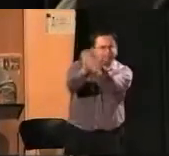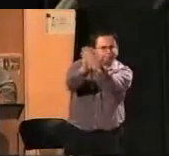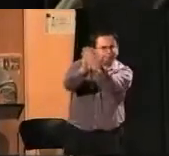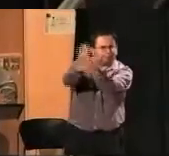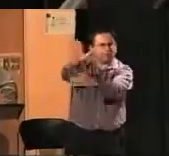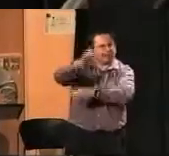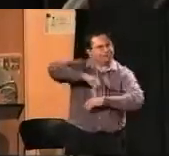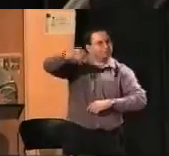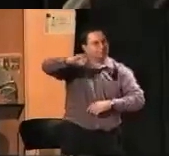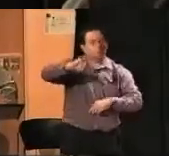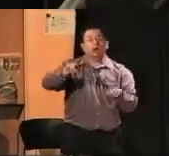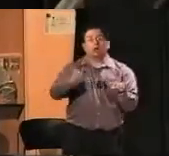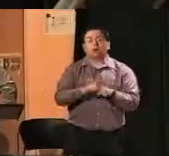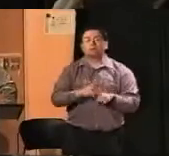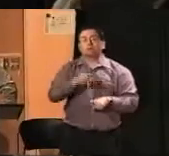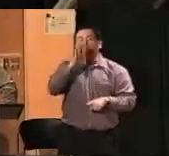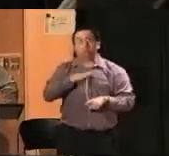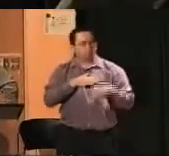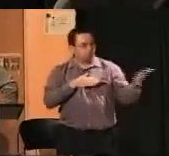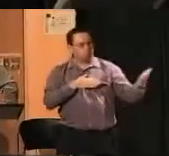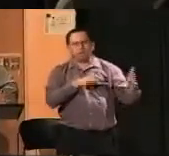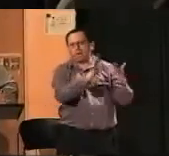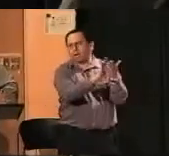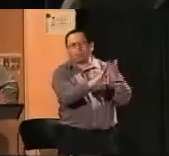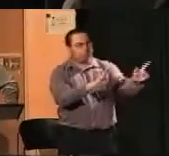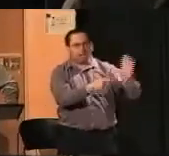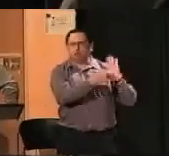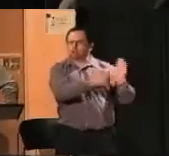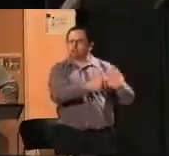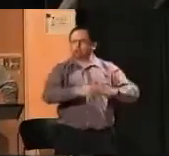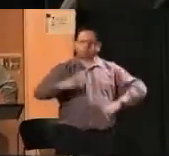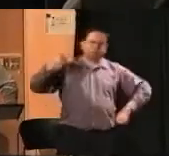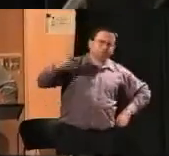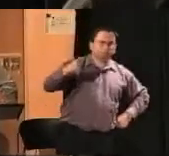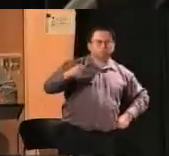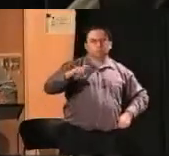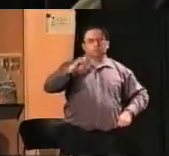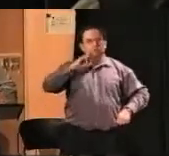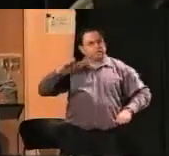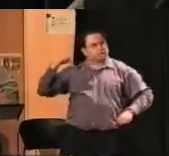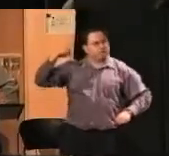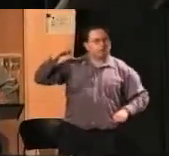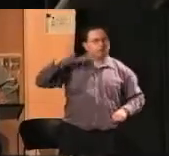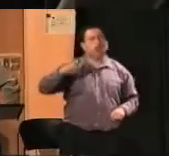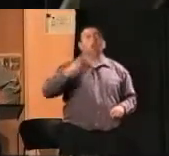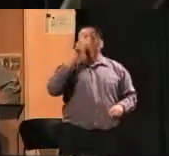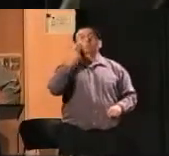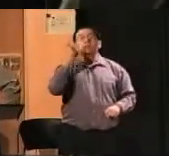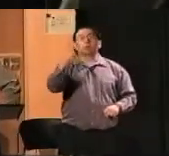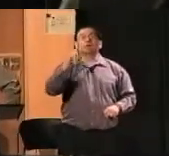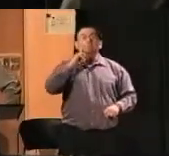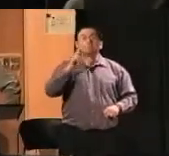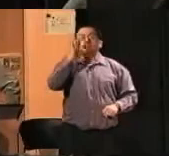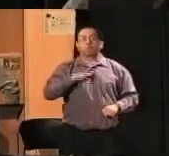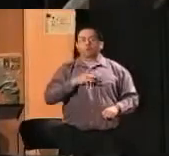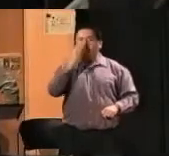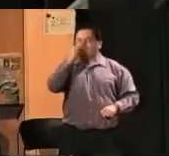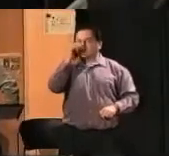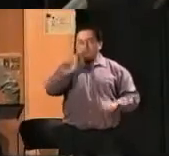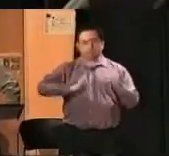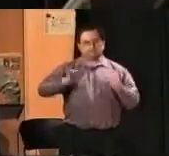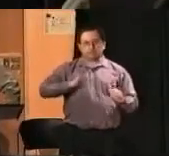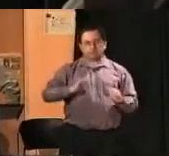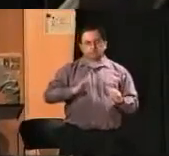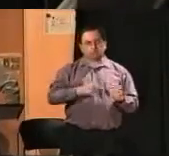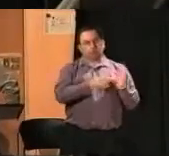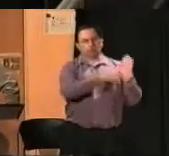also applaud the woman who is our next act for exemplifying this. Next, we're going to see the One Deaf Woman comedy show about the behaviors